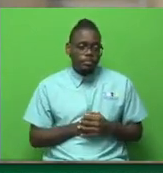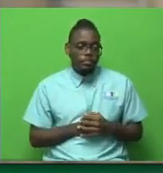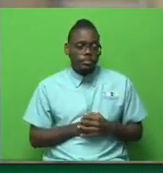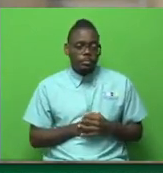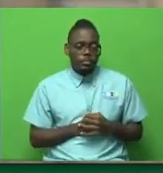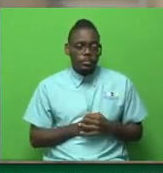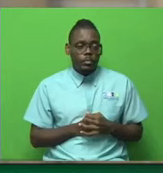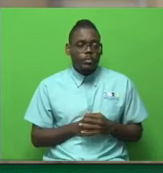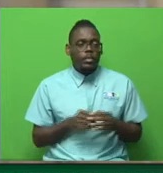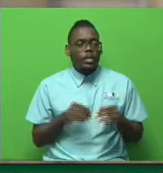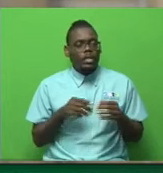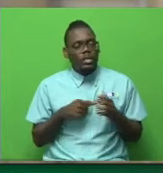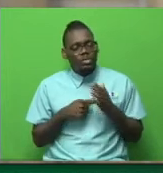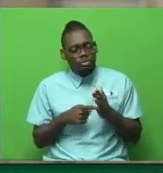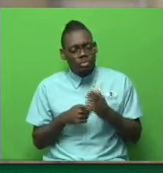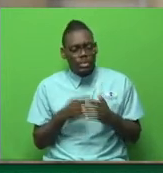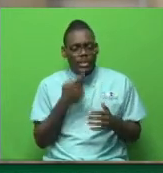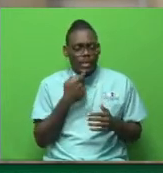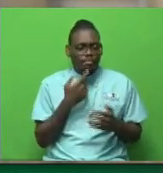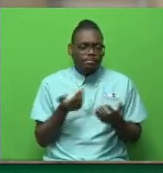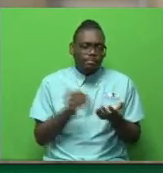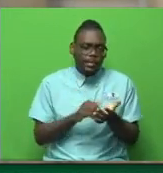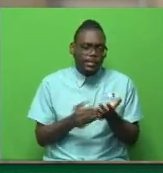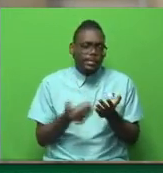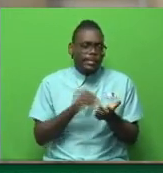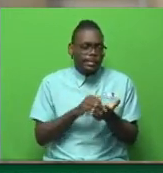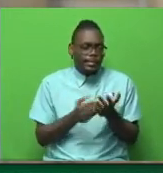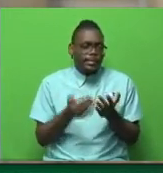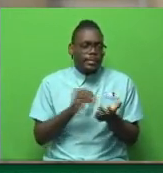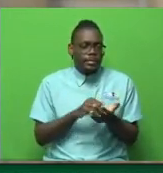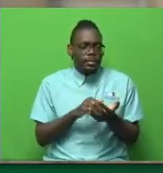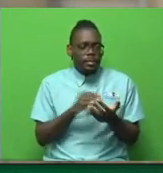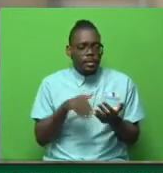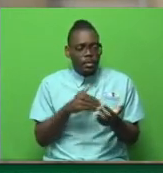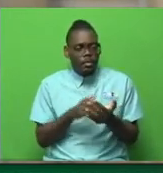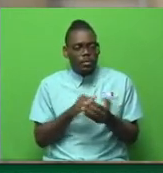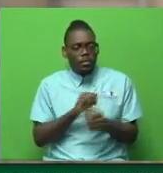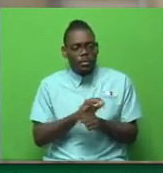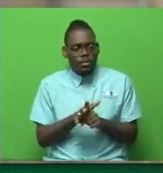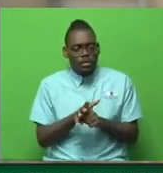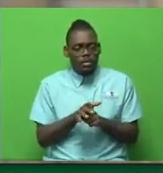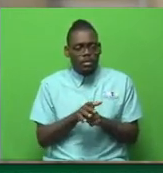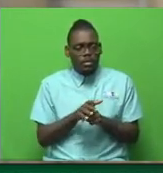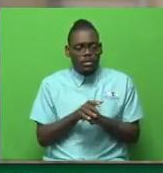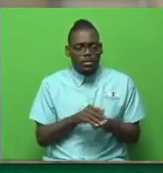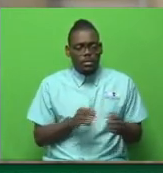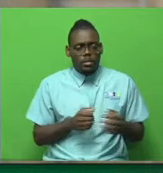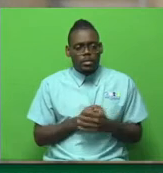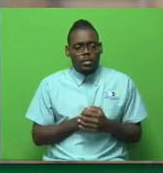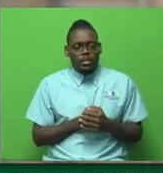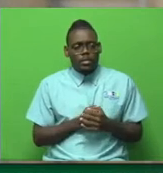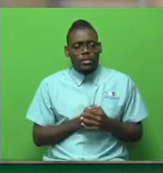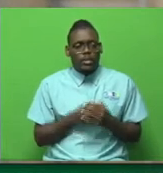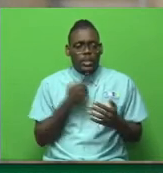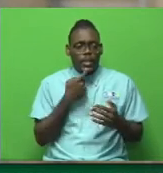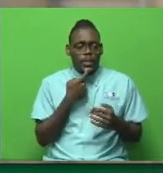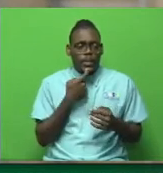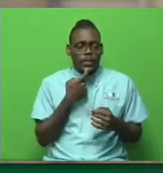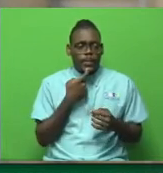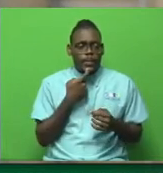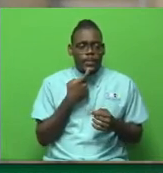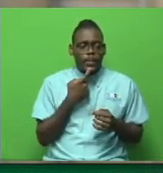even in the middle of the covet crisis this callous gentleman while people were losing their lives and livelihoods